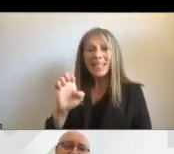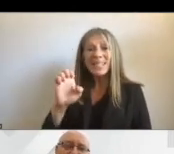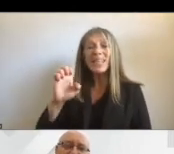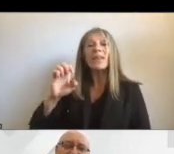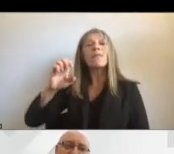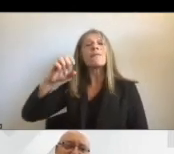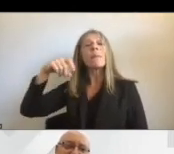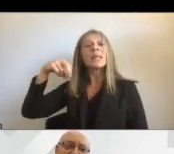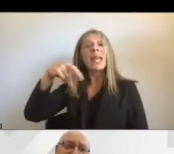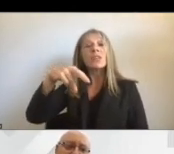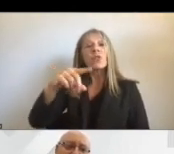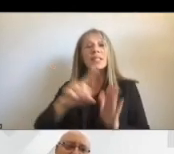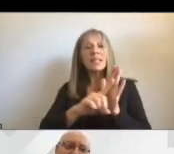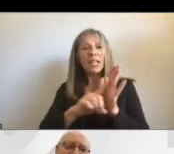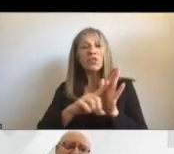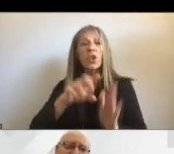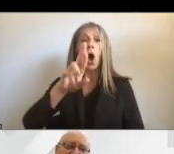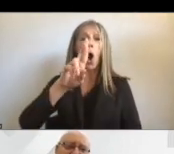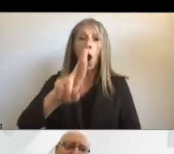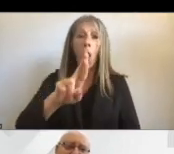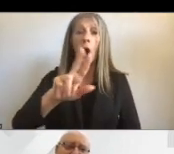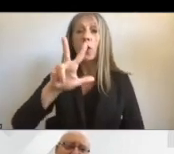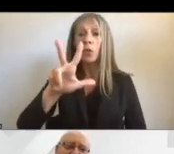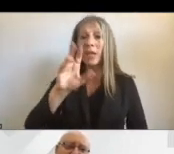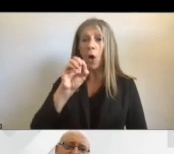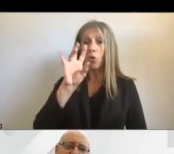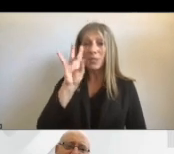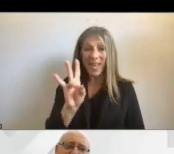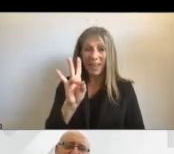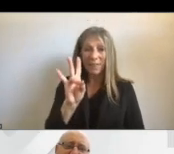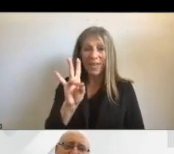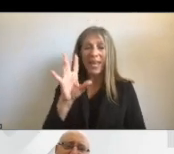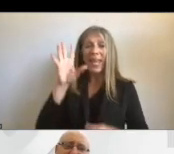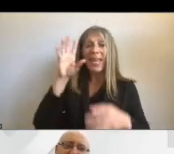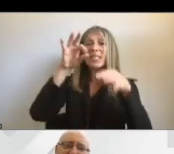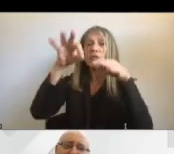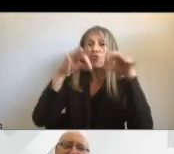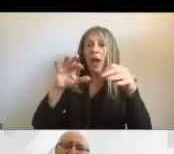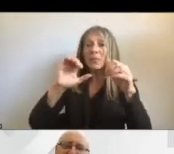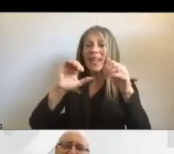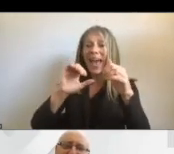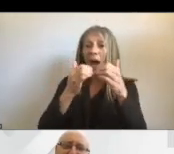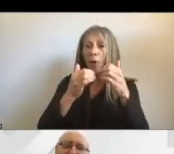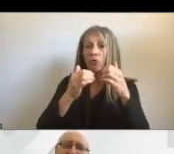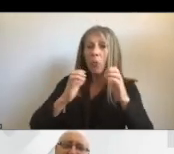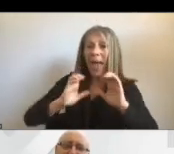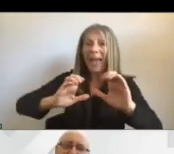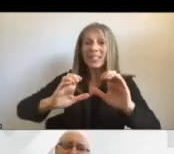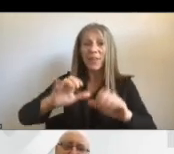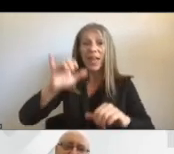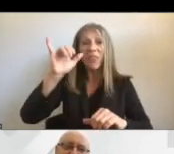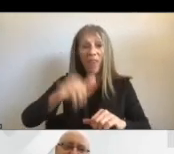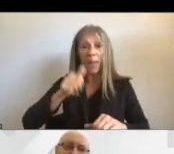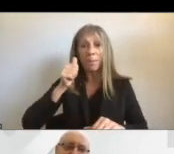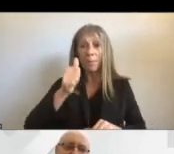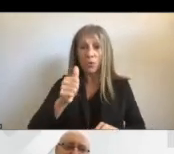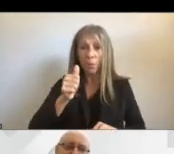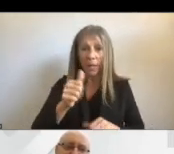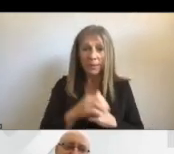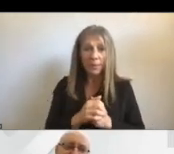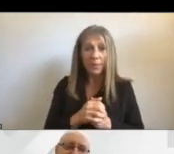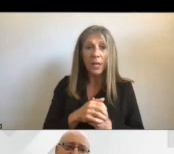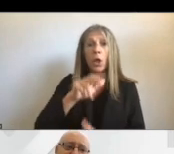R306.3, accessible walk indication, R306.4, roundabouts, R306.5,